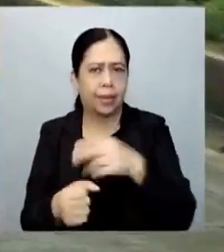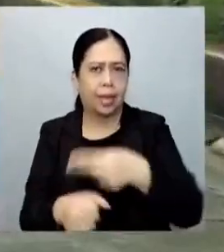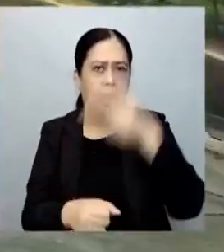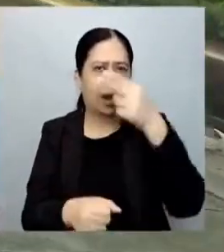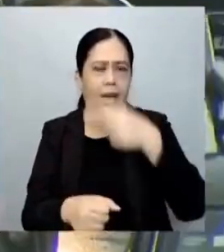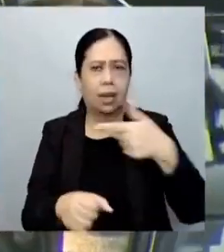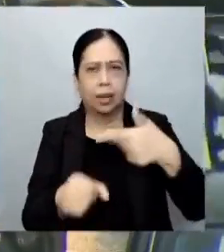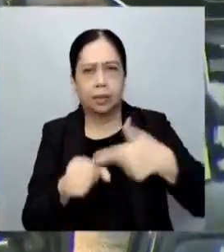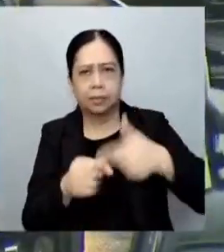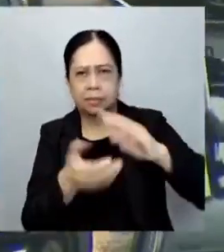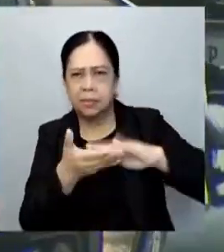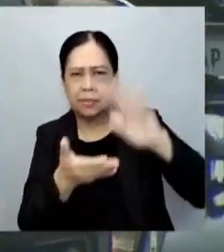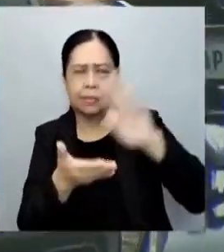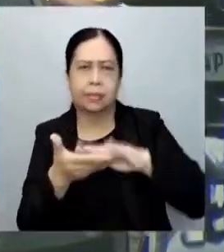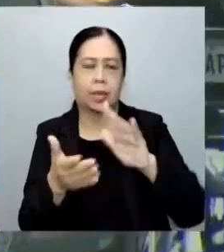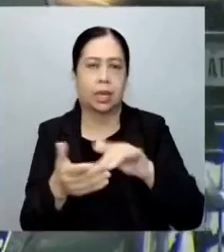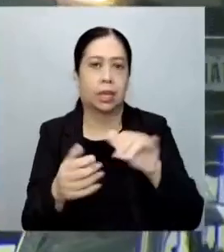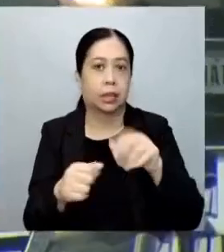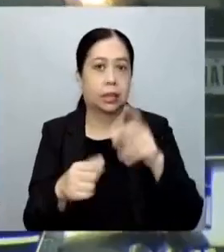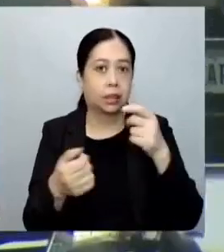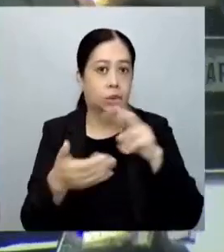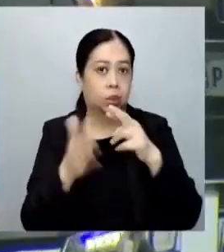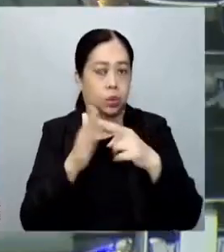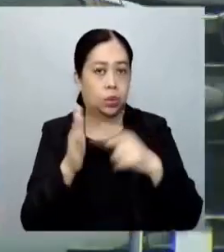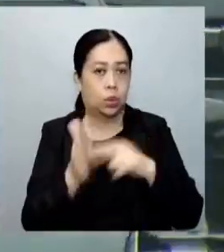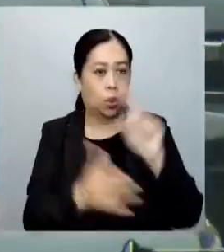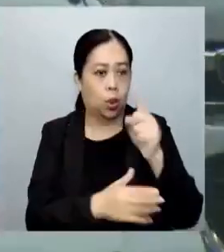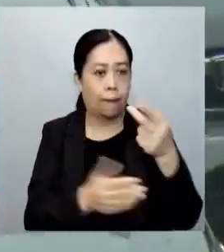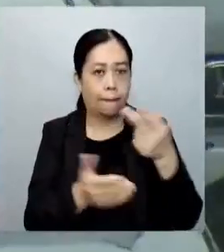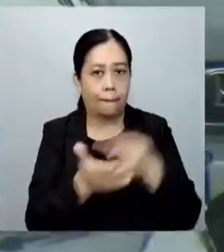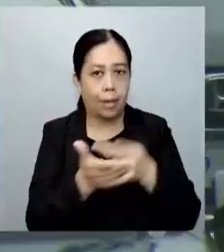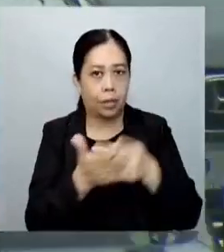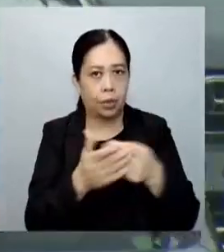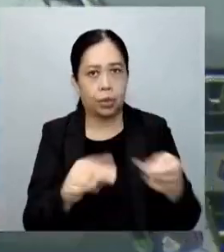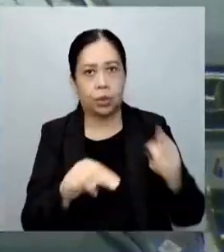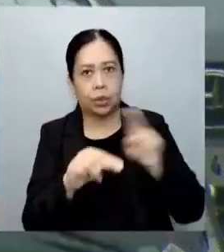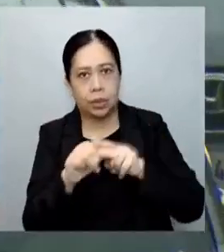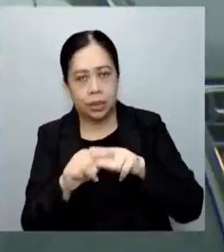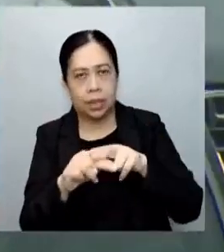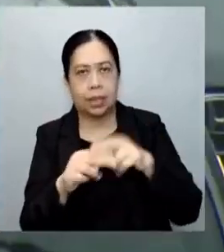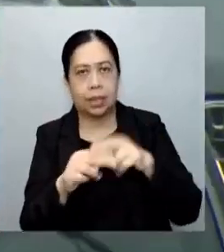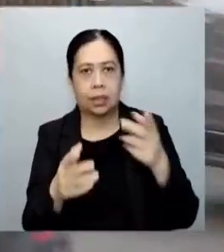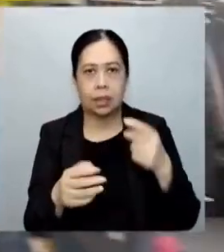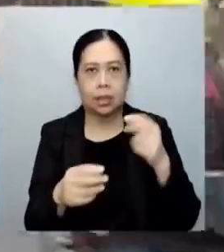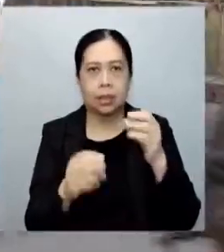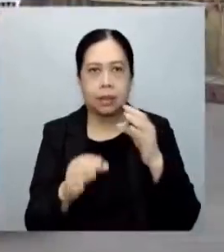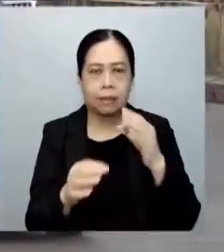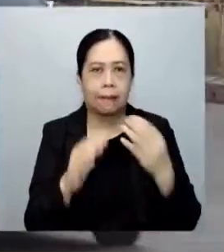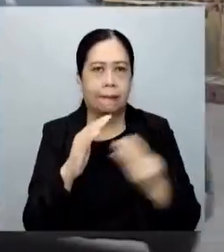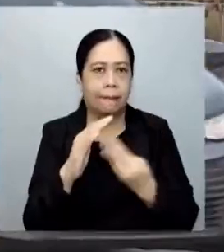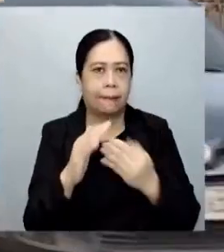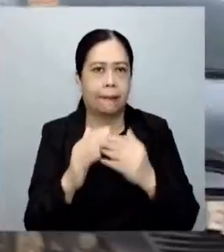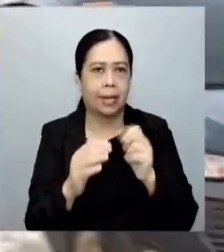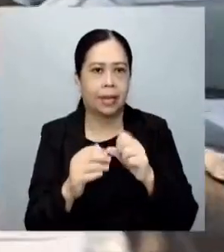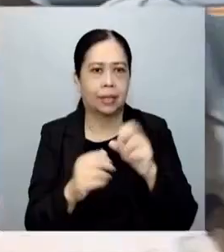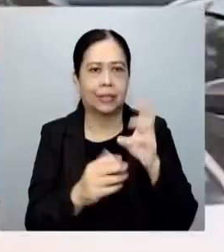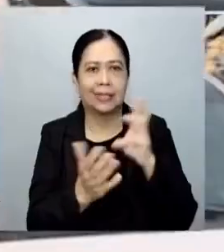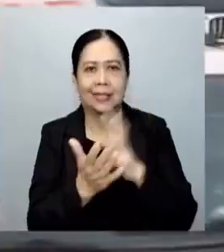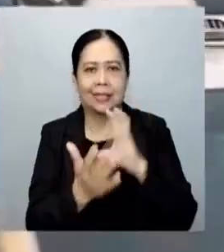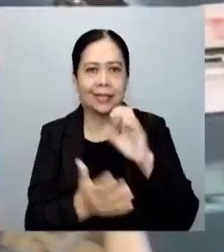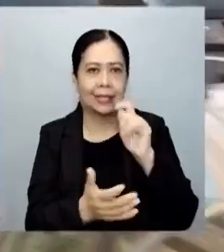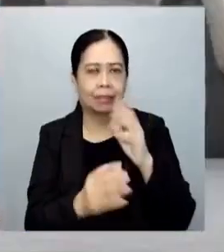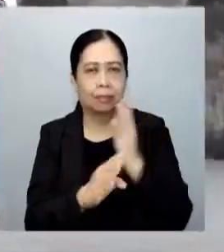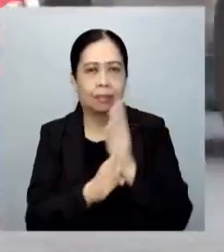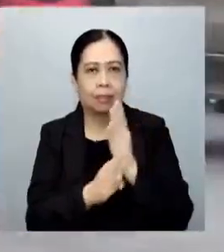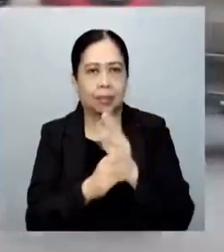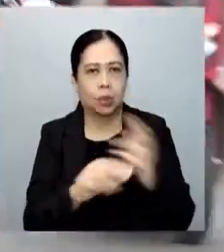prices. Now, under the scheme, 1 peso will be added to the base fare of jeepneys, while the base fare of city buses will increase by